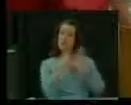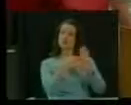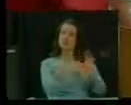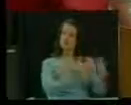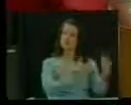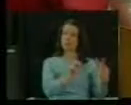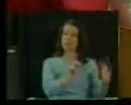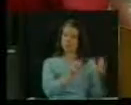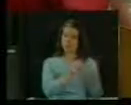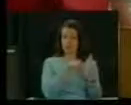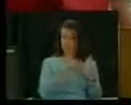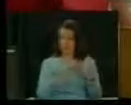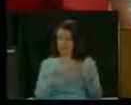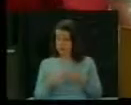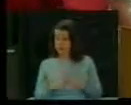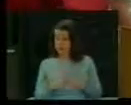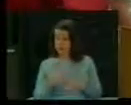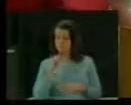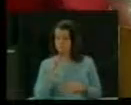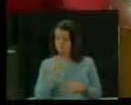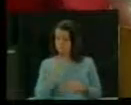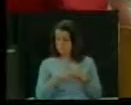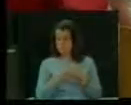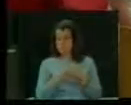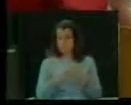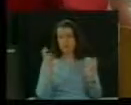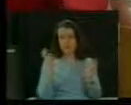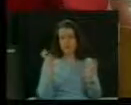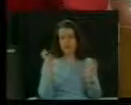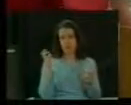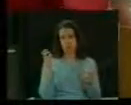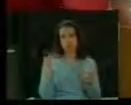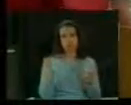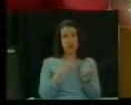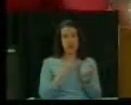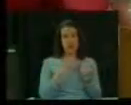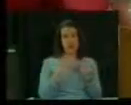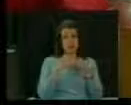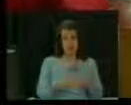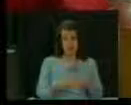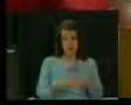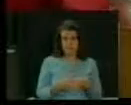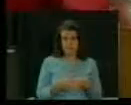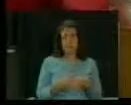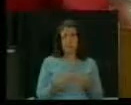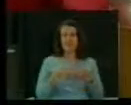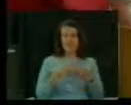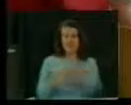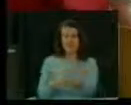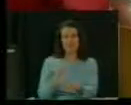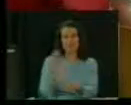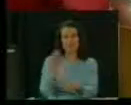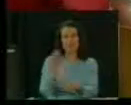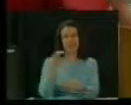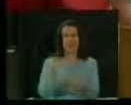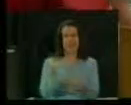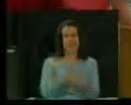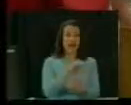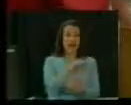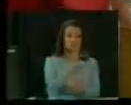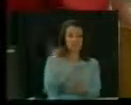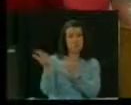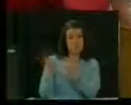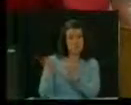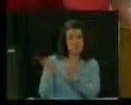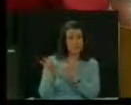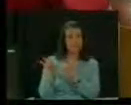body is serious about the issue and that this body actually trusts the Ethics Committee it appointed. It would